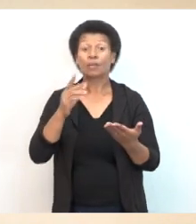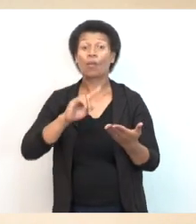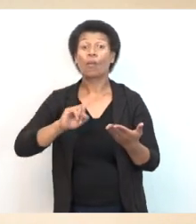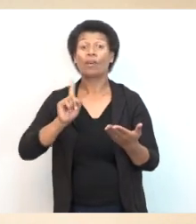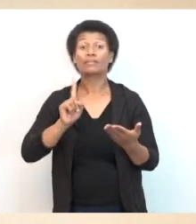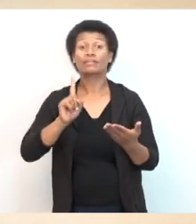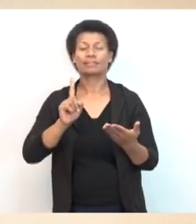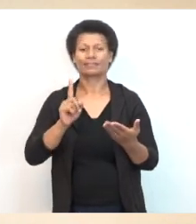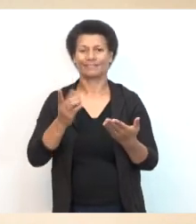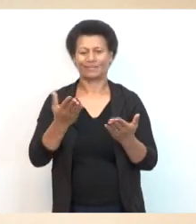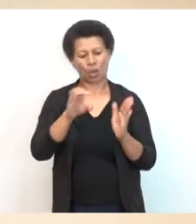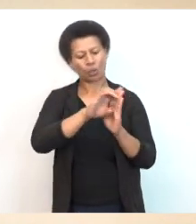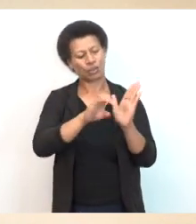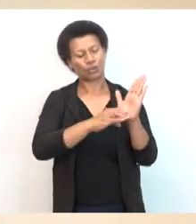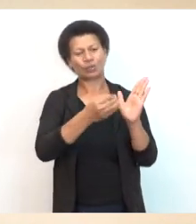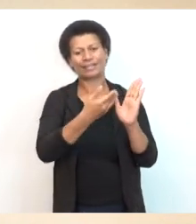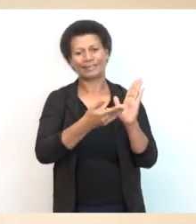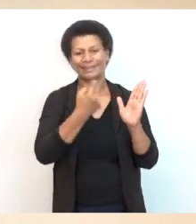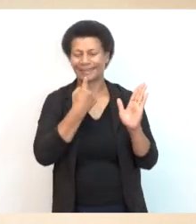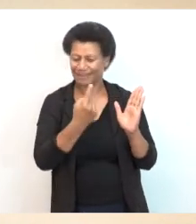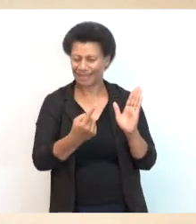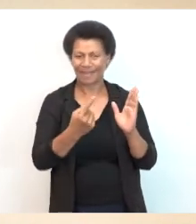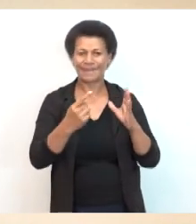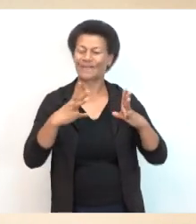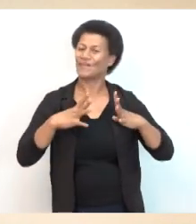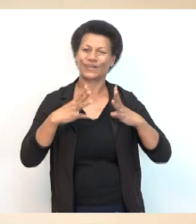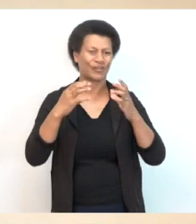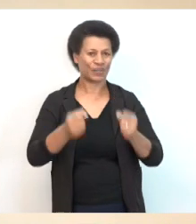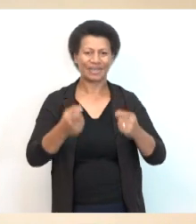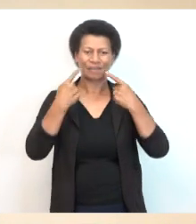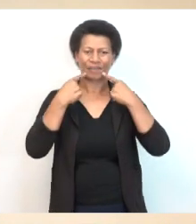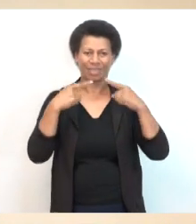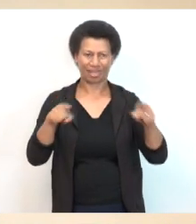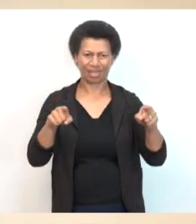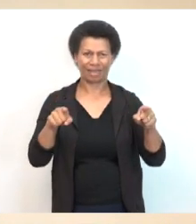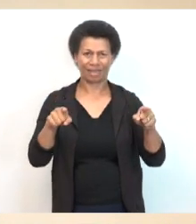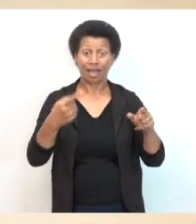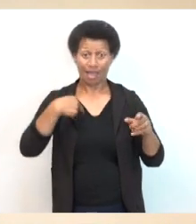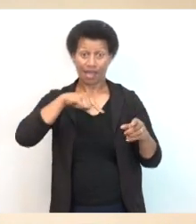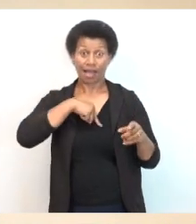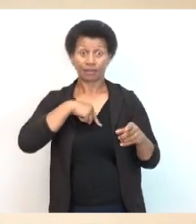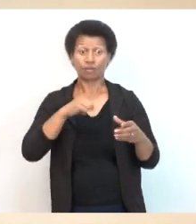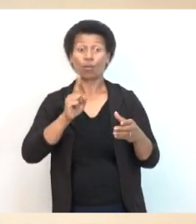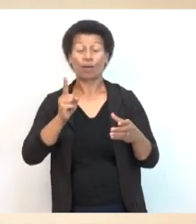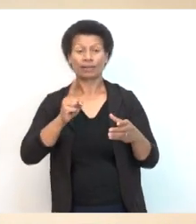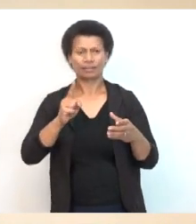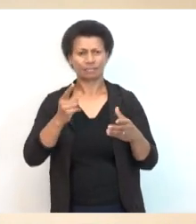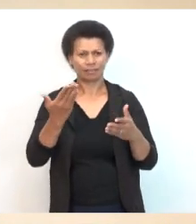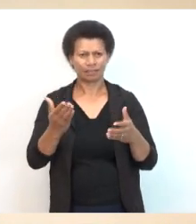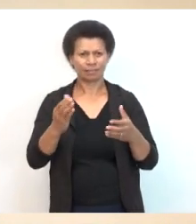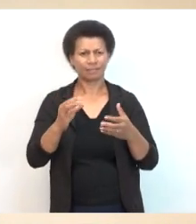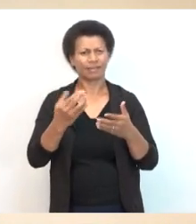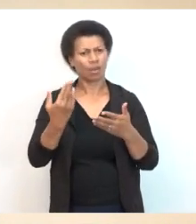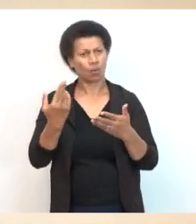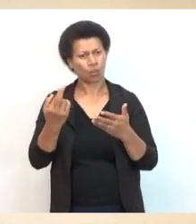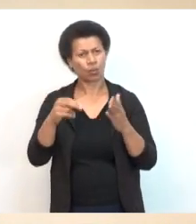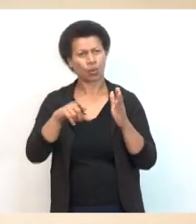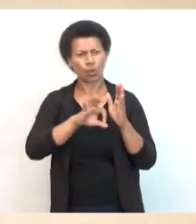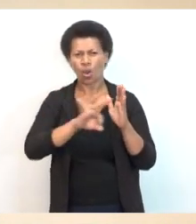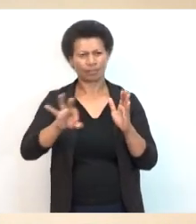speech. We are the Republic of Fiji, not the Republic of Fijians constitutionally. Fiji is home to all